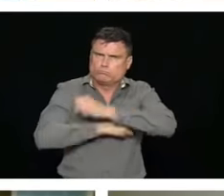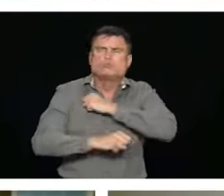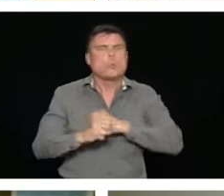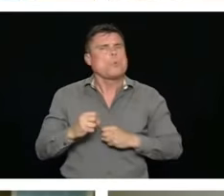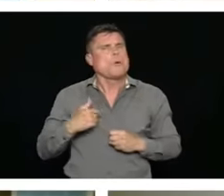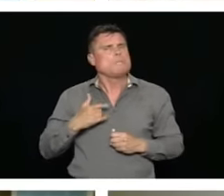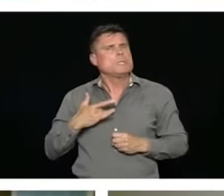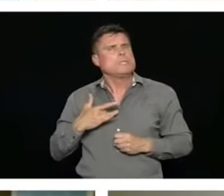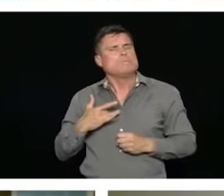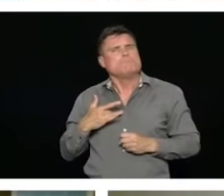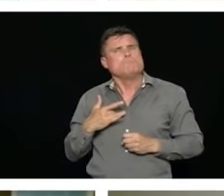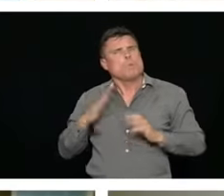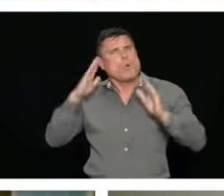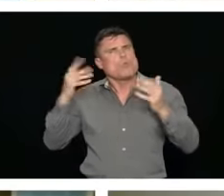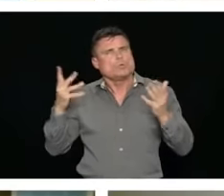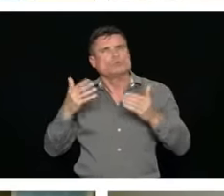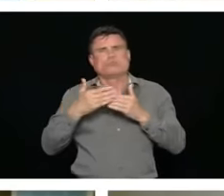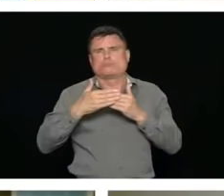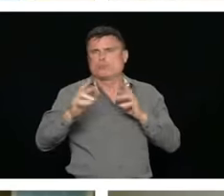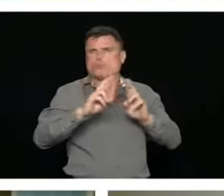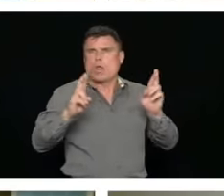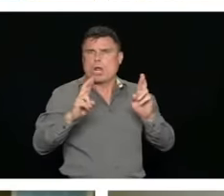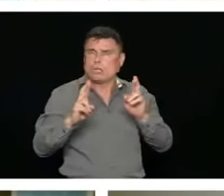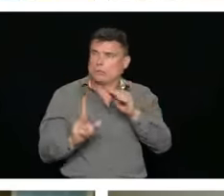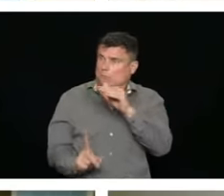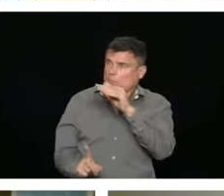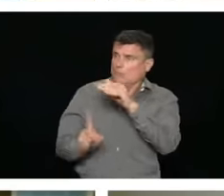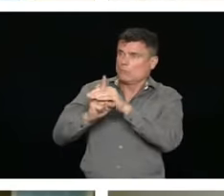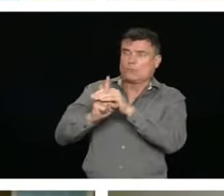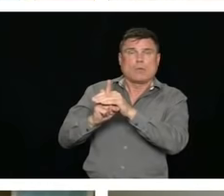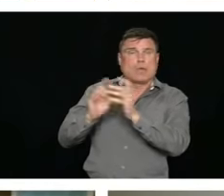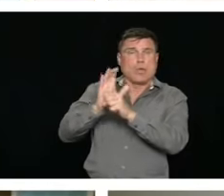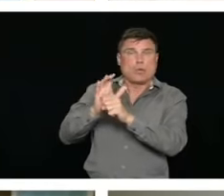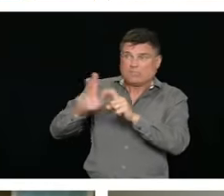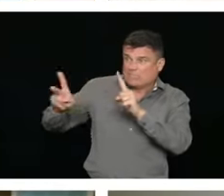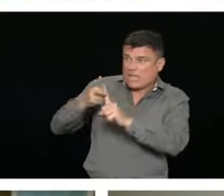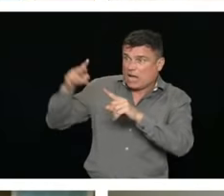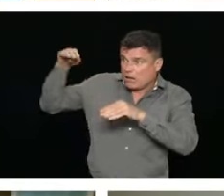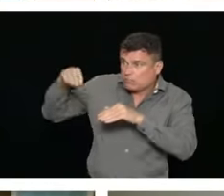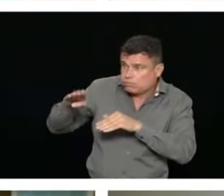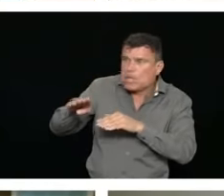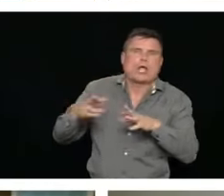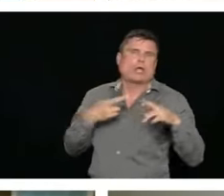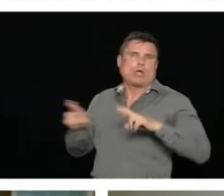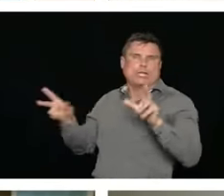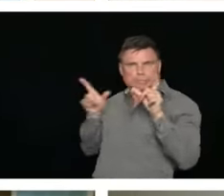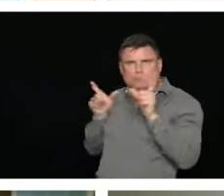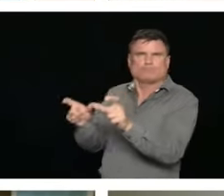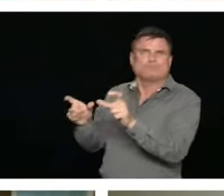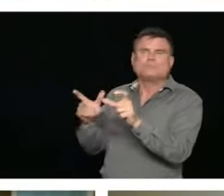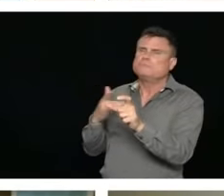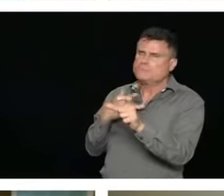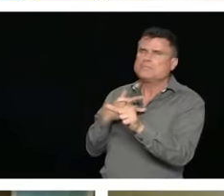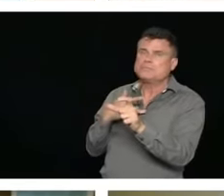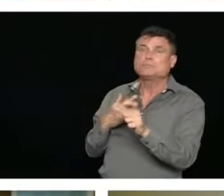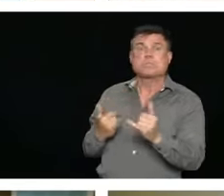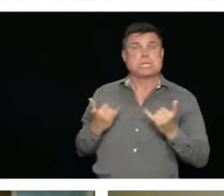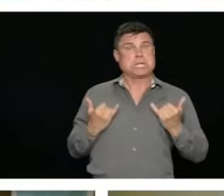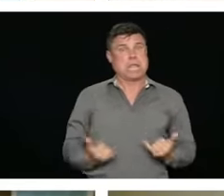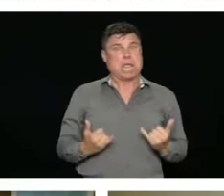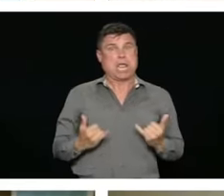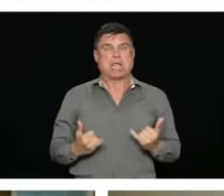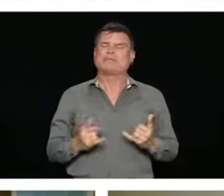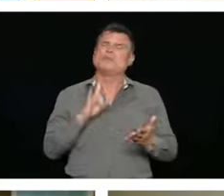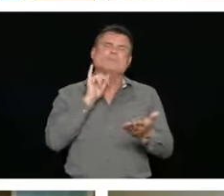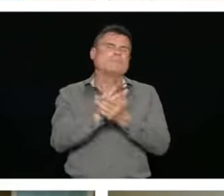September. And as I mentioned earlier, we can't make that call until we see where we're at as a province in late August. But I would